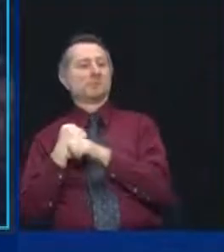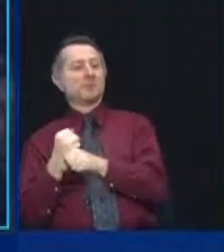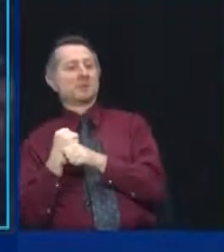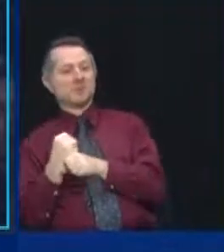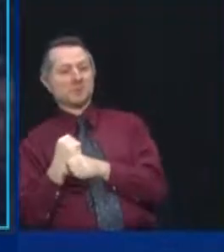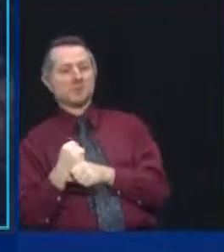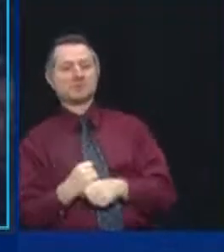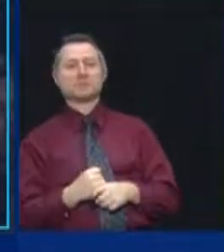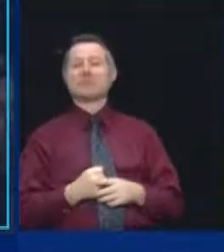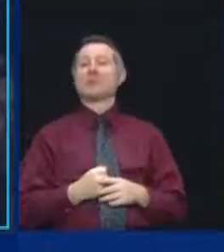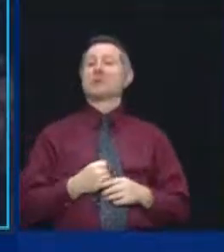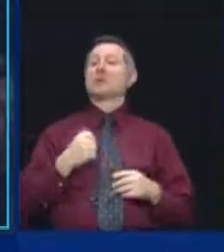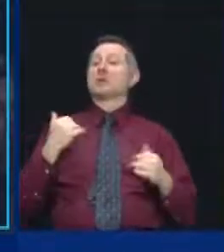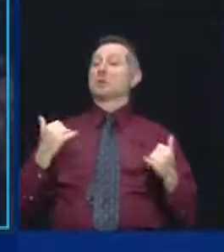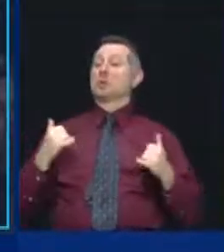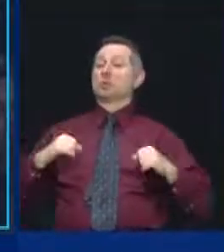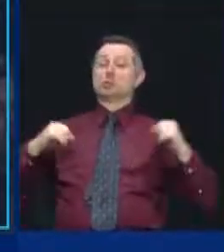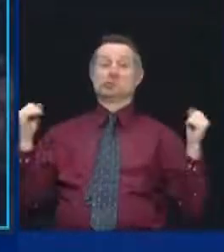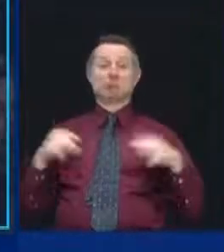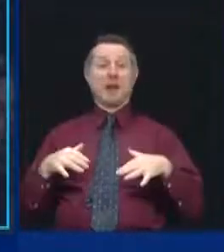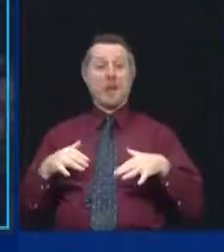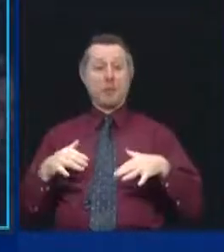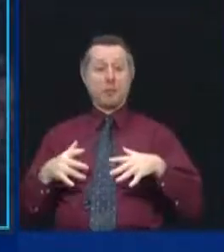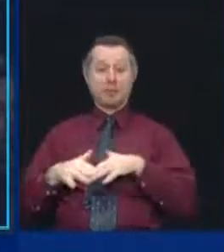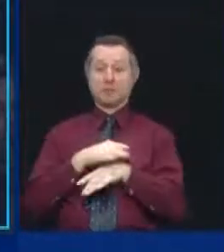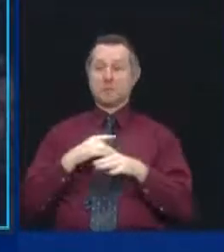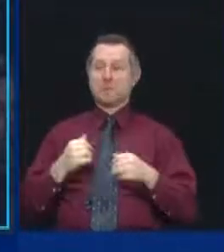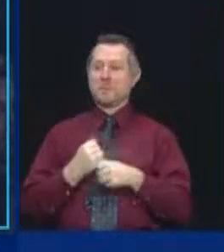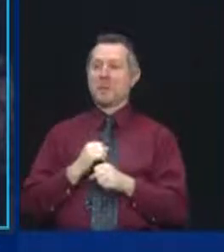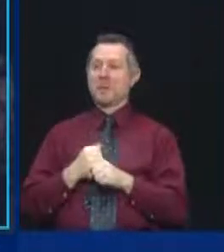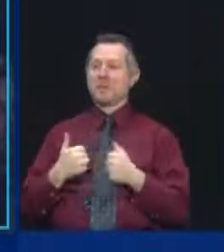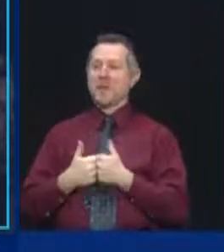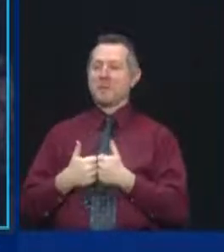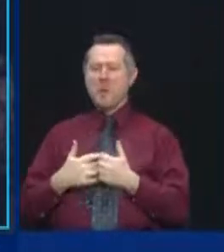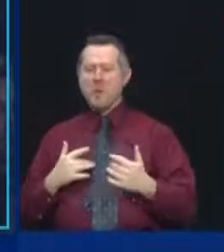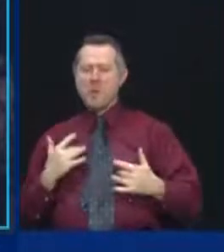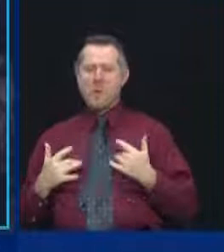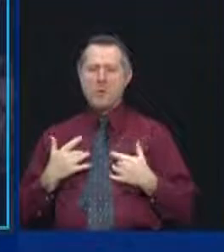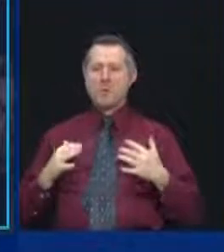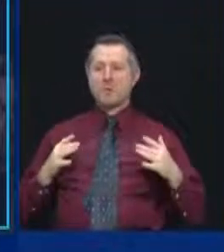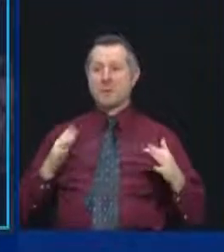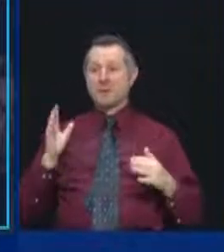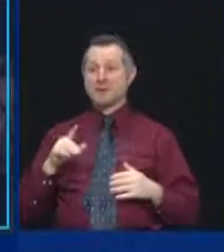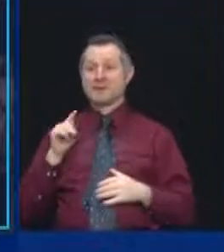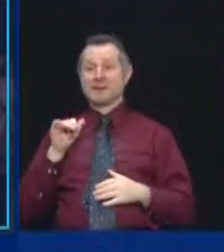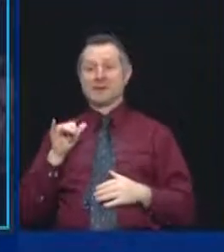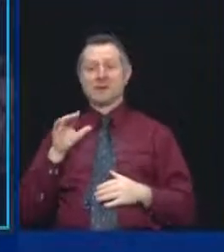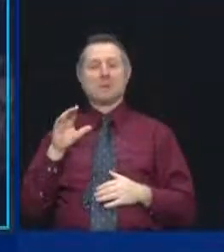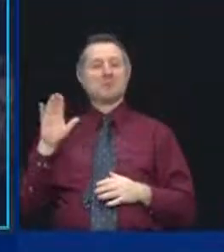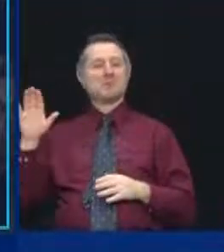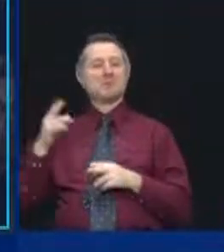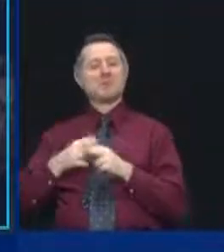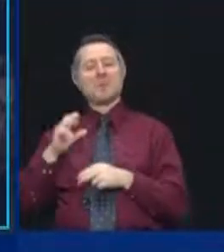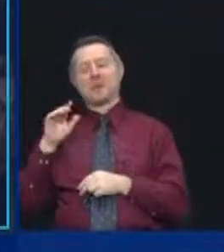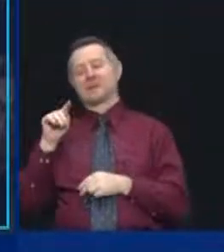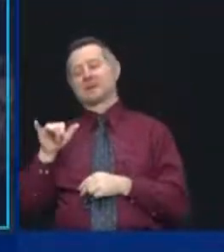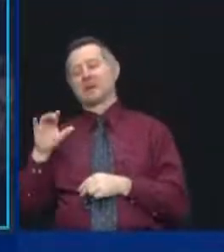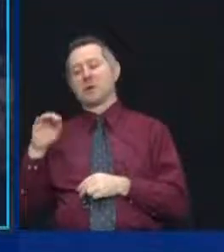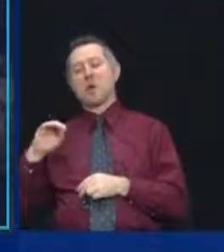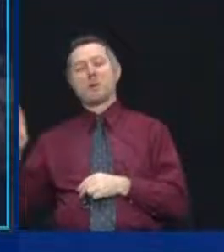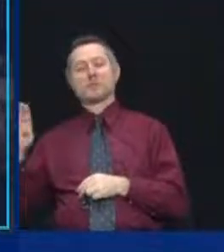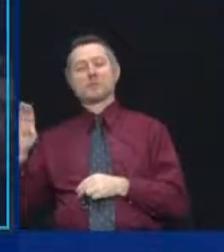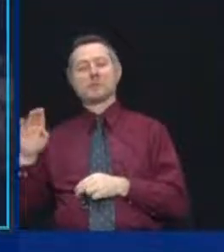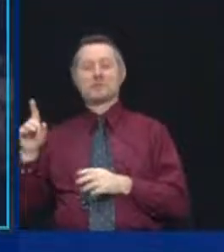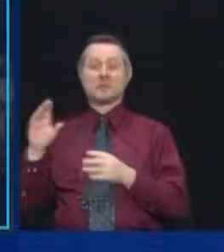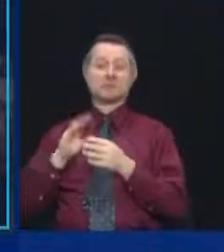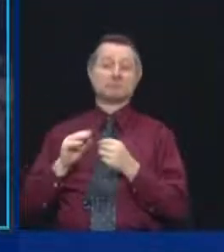The crowd makes the game, Ty Cobb. And everybody will tell you that it's a different experience with the